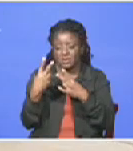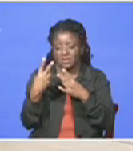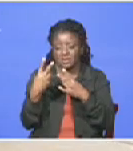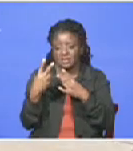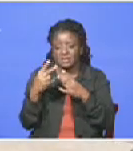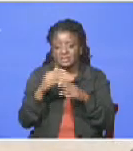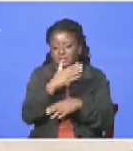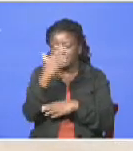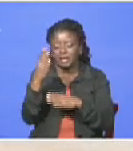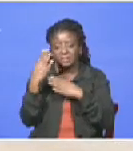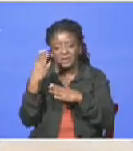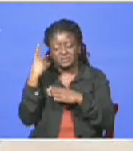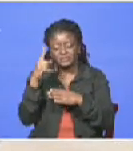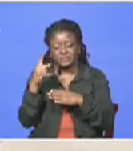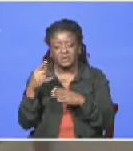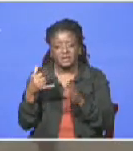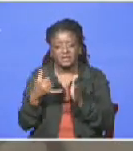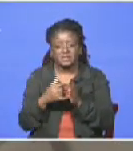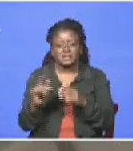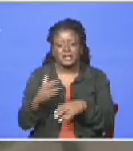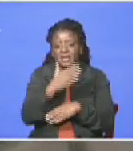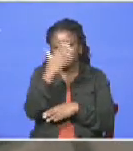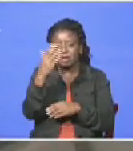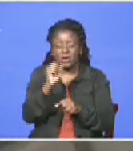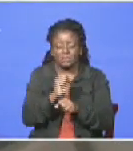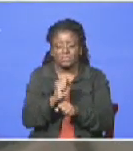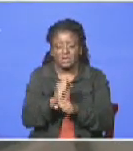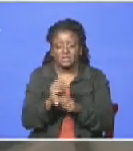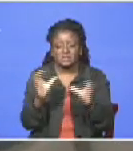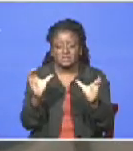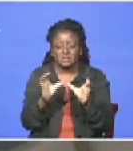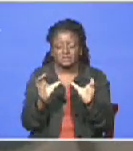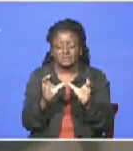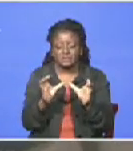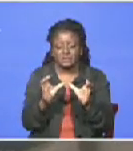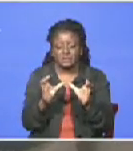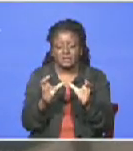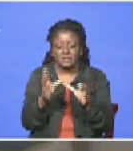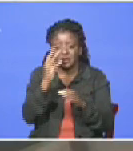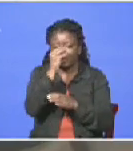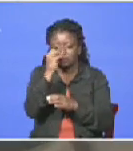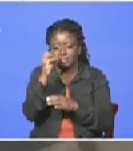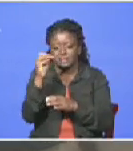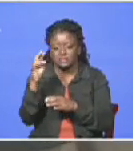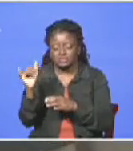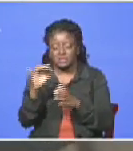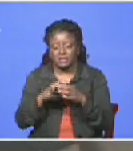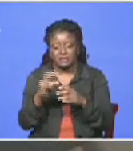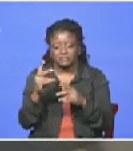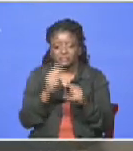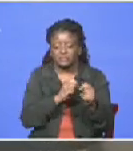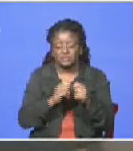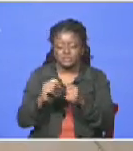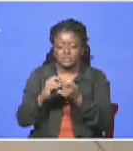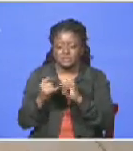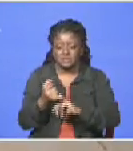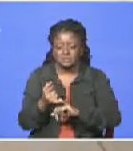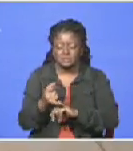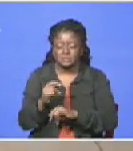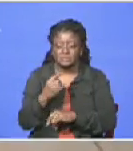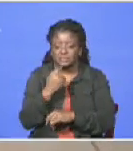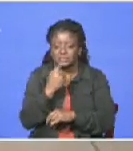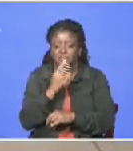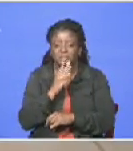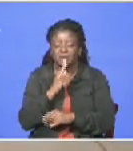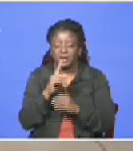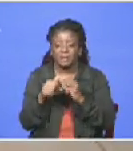is moving towards making a decision soon. The Minister of Tourism also commented on if the airline's challenges will